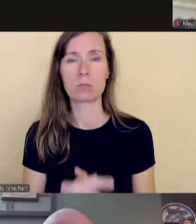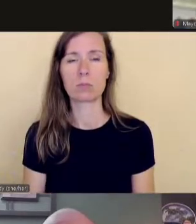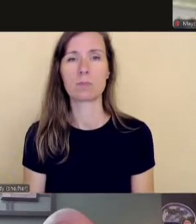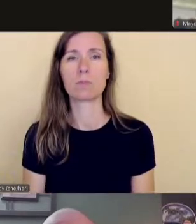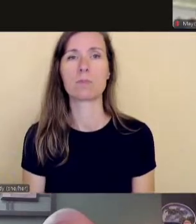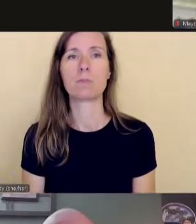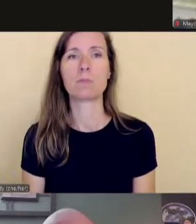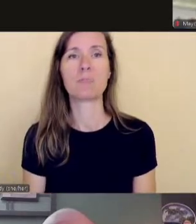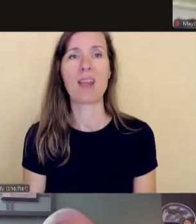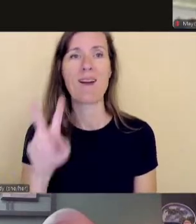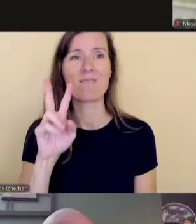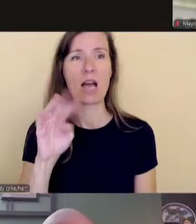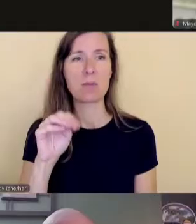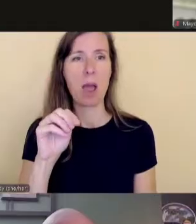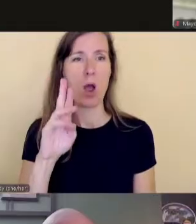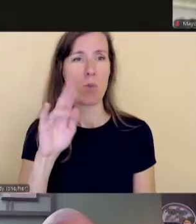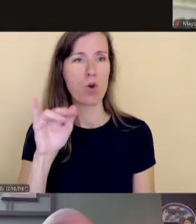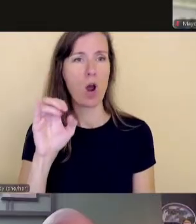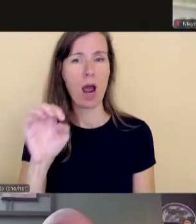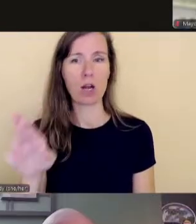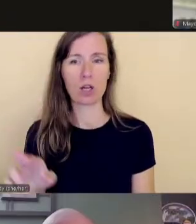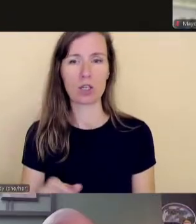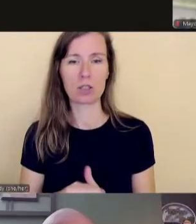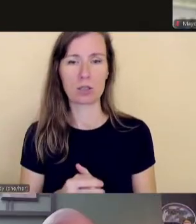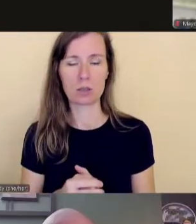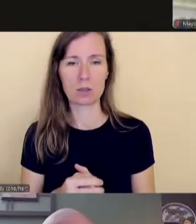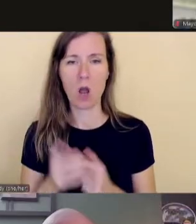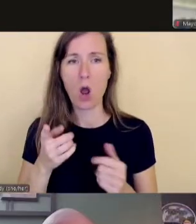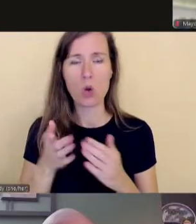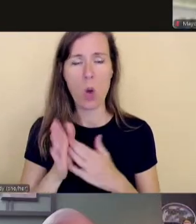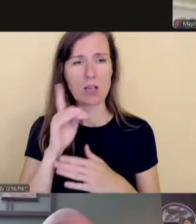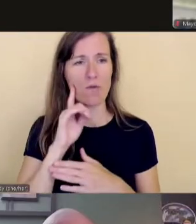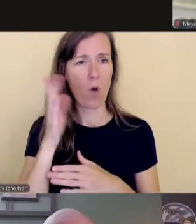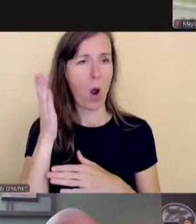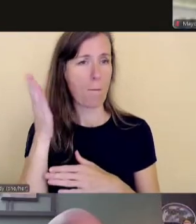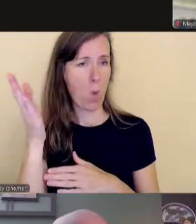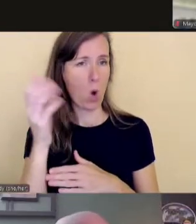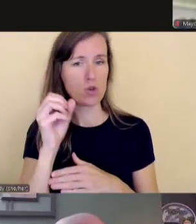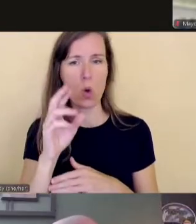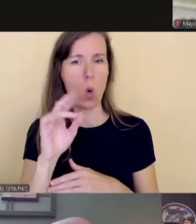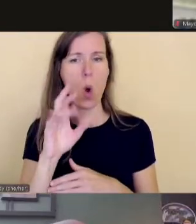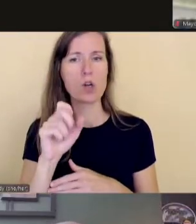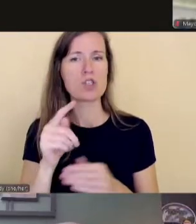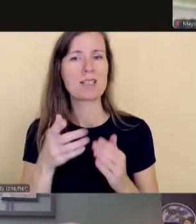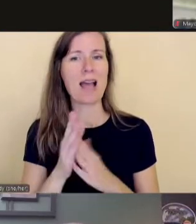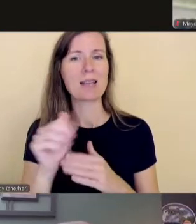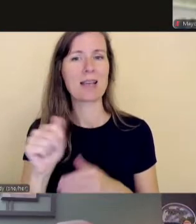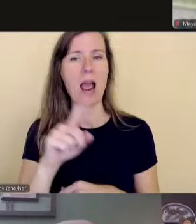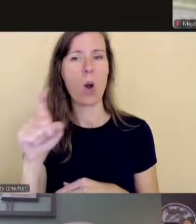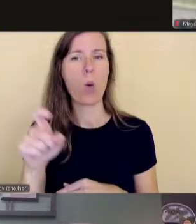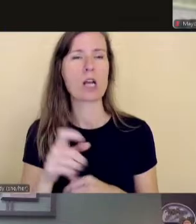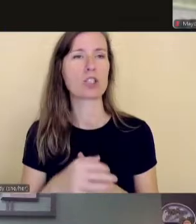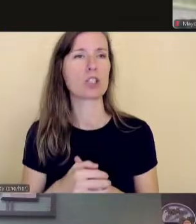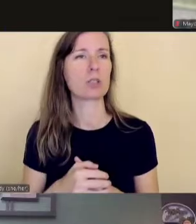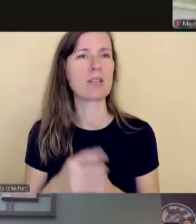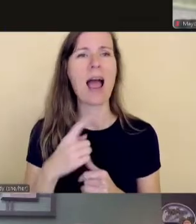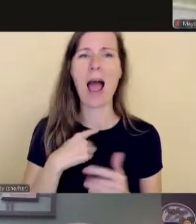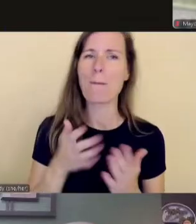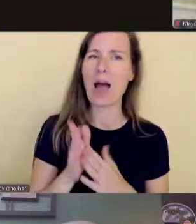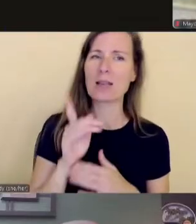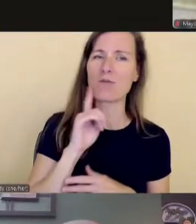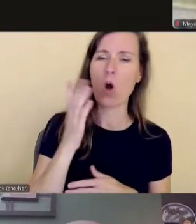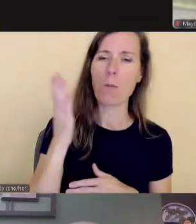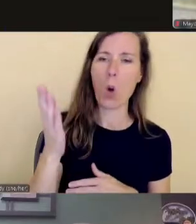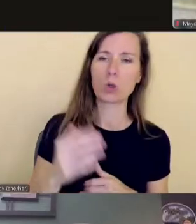Vice Mayor Briner. Are you asking for a motion, Mayor, or just asking a question? I think I'm asking for a motion,